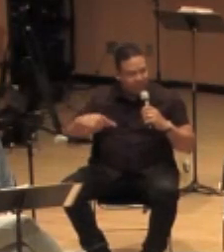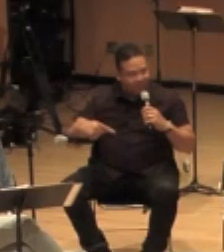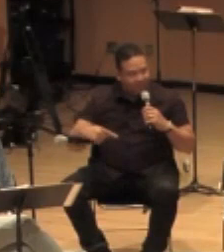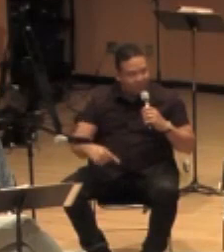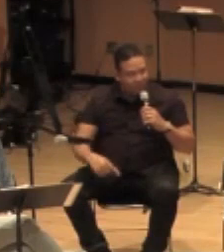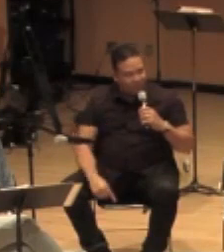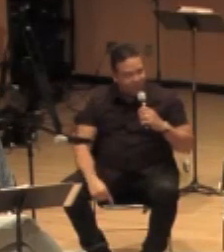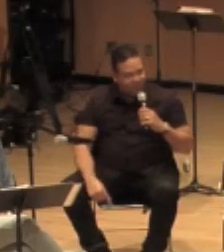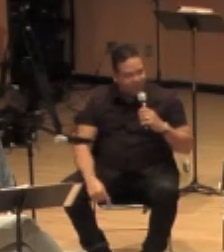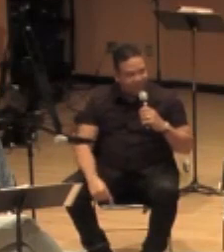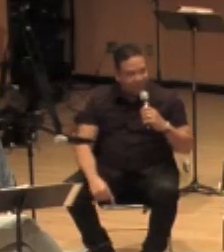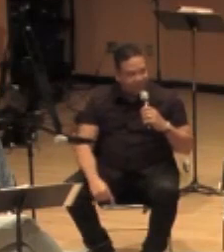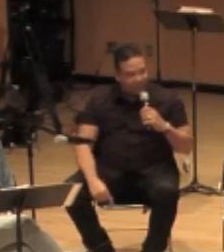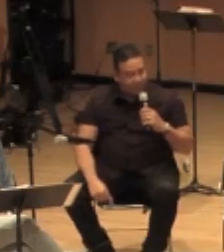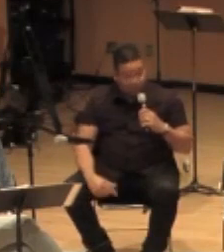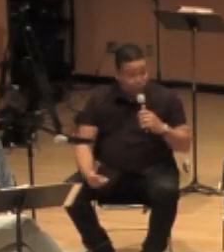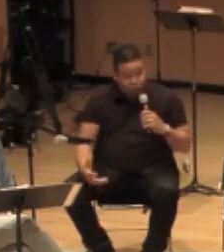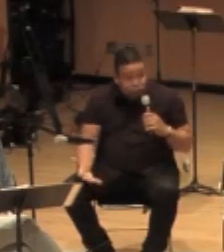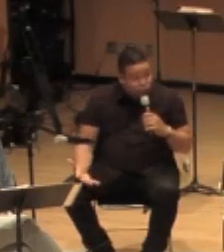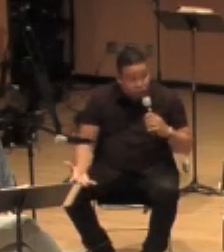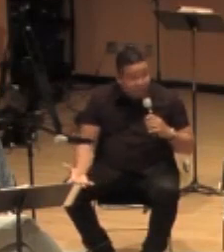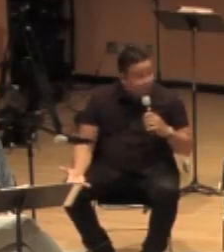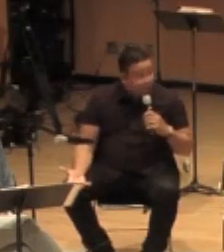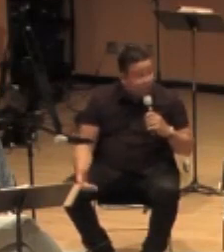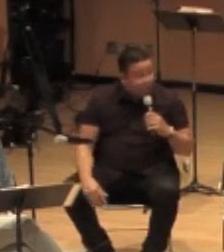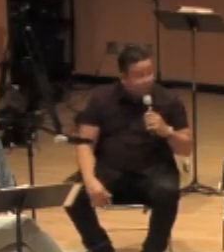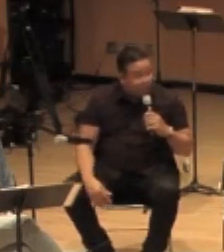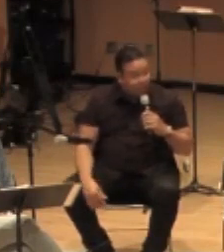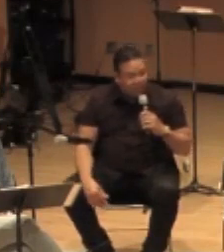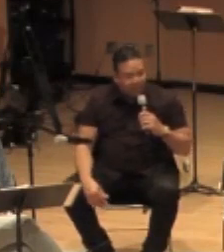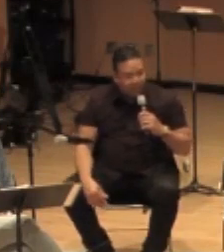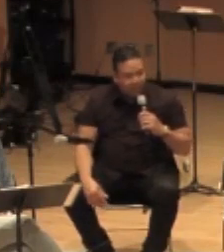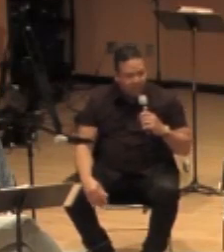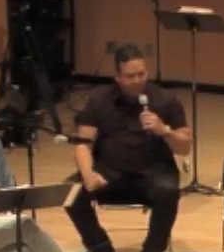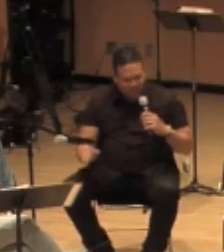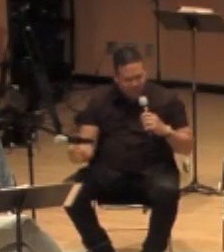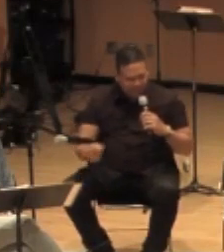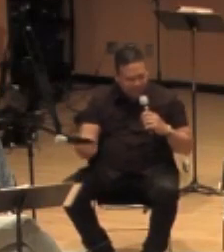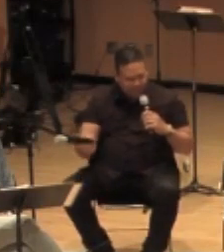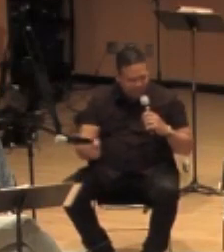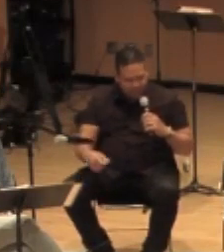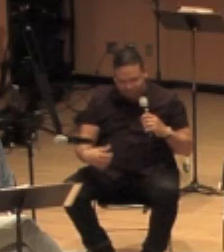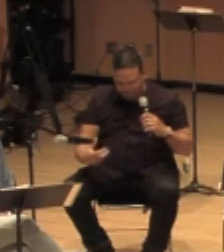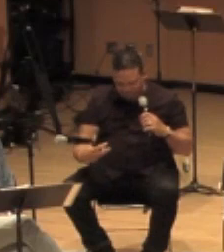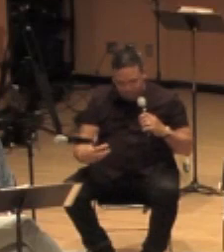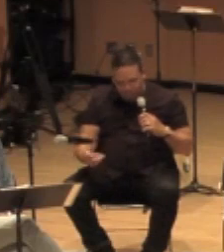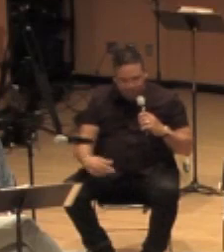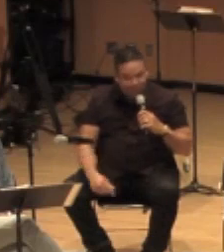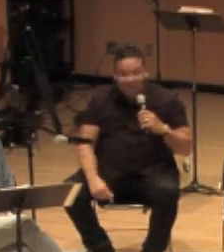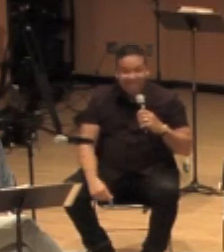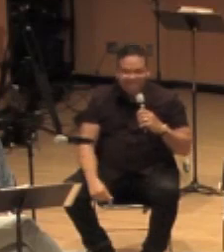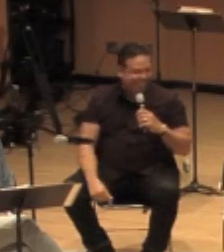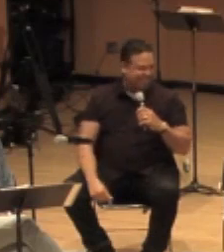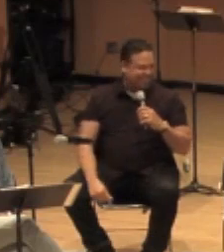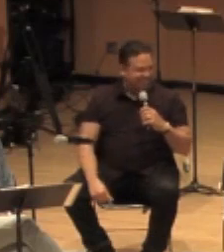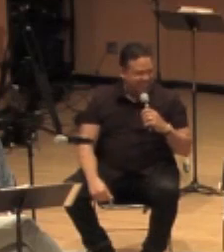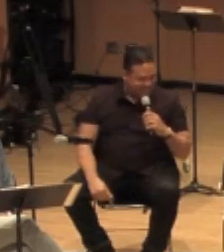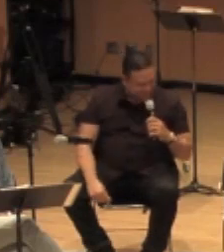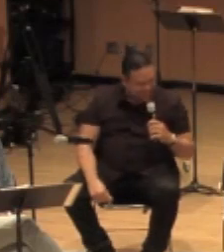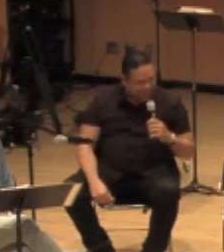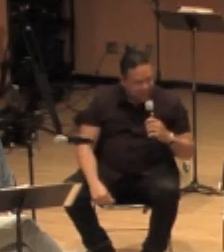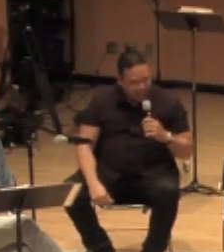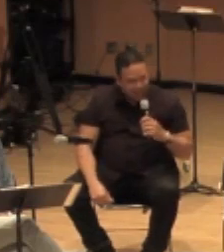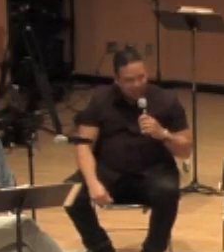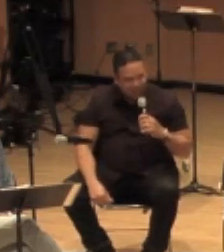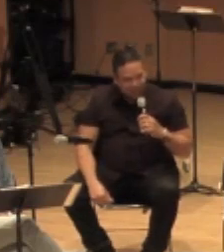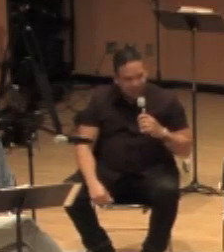that space today was an interesting experience you know um a reconnection with the basics you